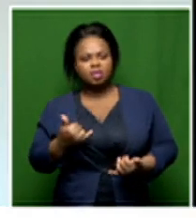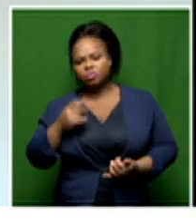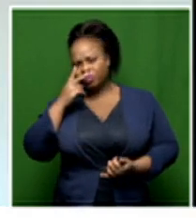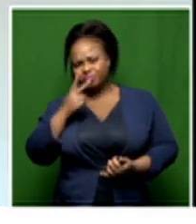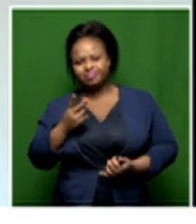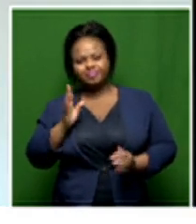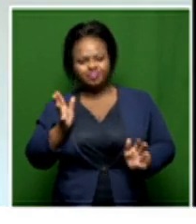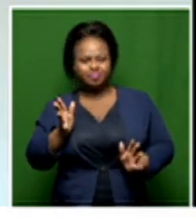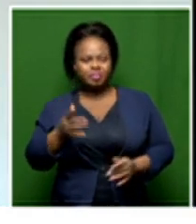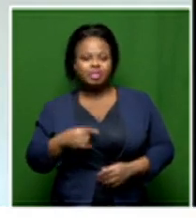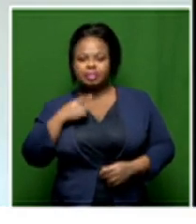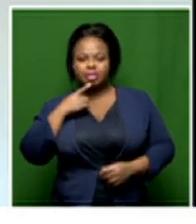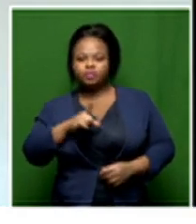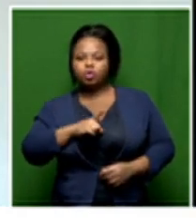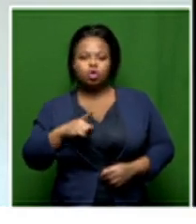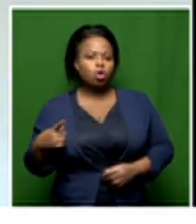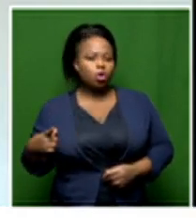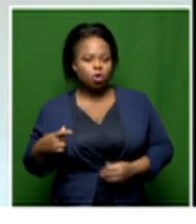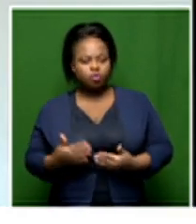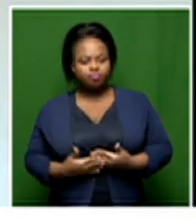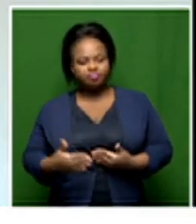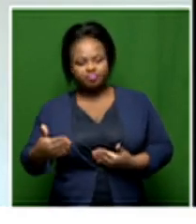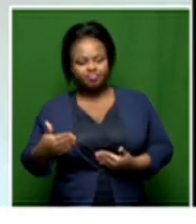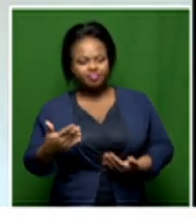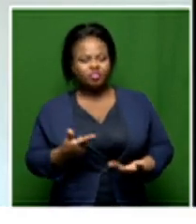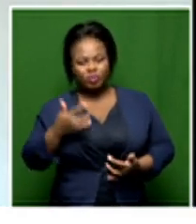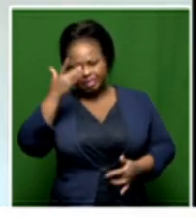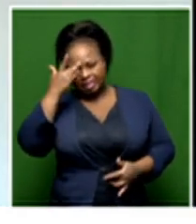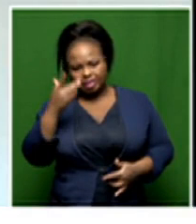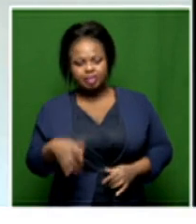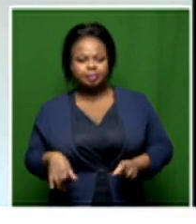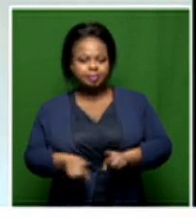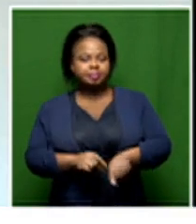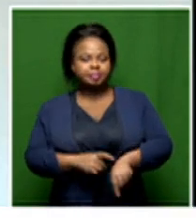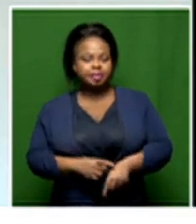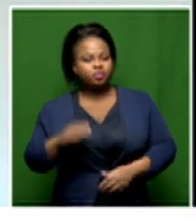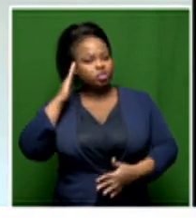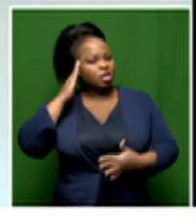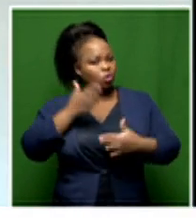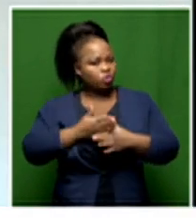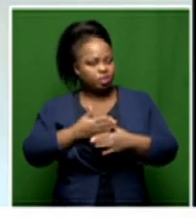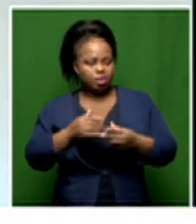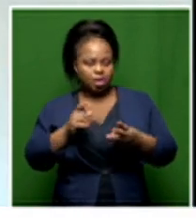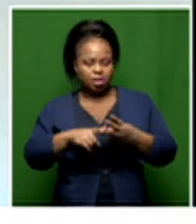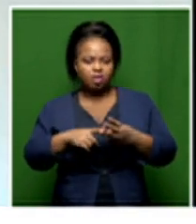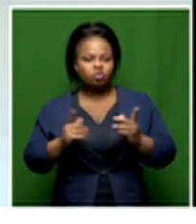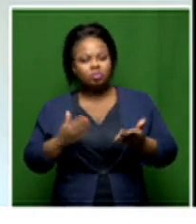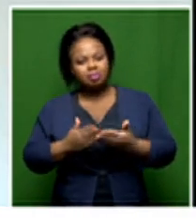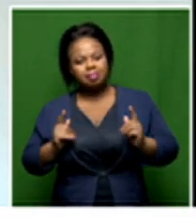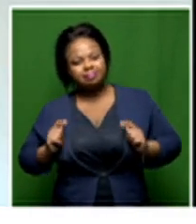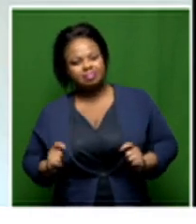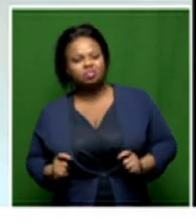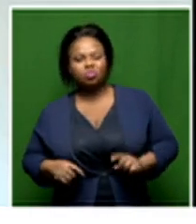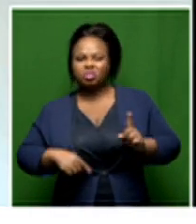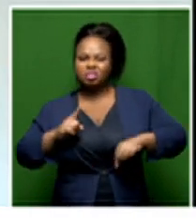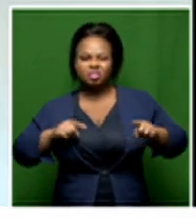number of cases to be long-term. Also in a psychological level, fatigue level. So there's ways around it,